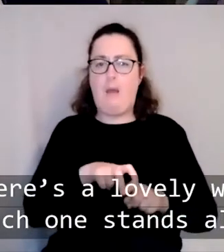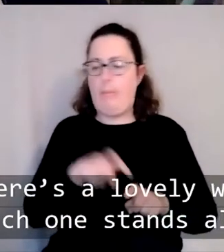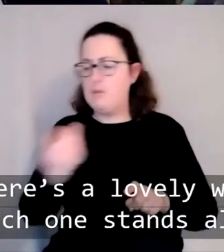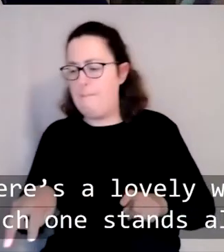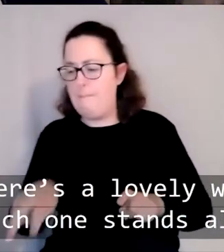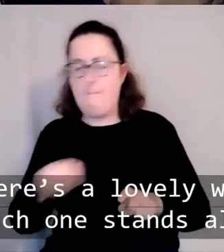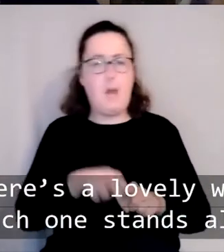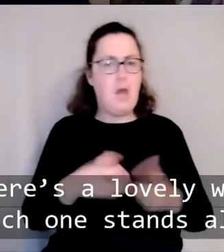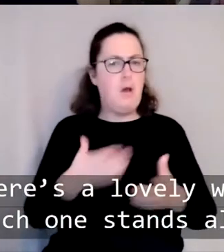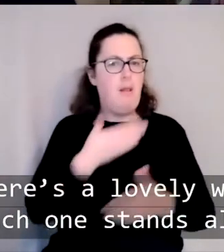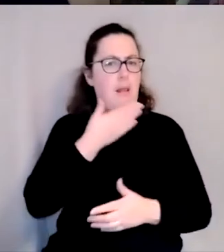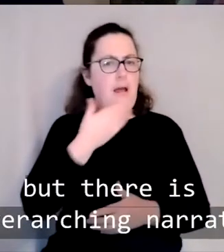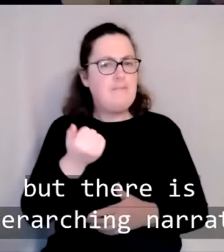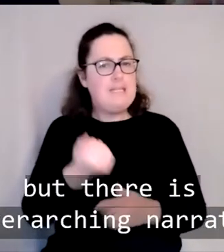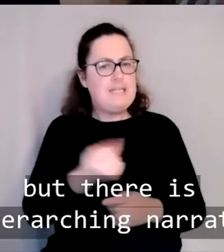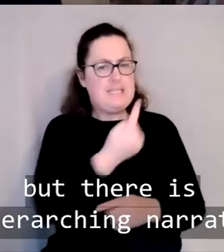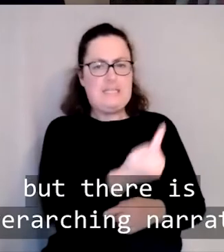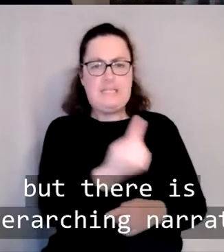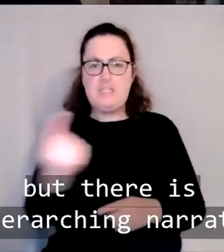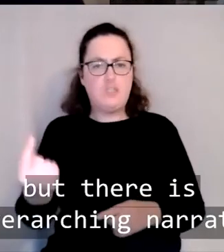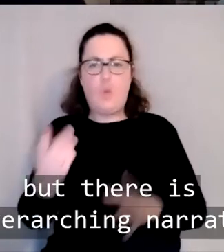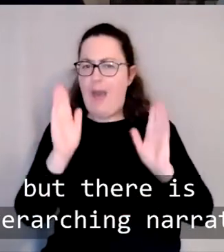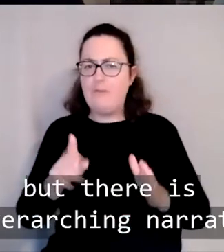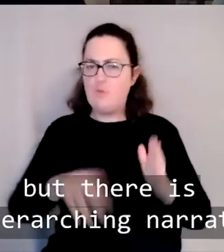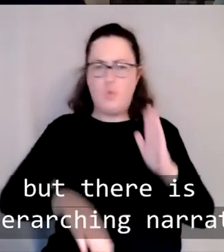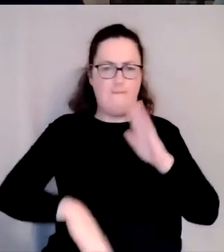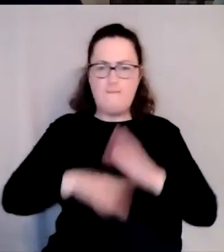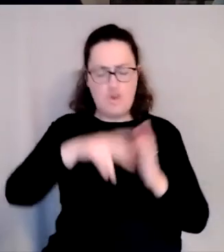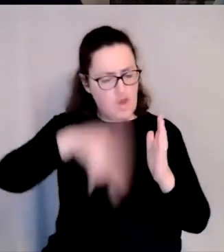a lovely way of each one stands alone, but there is an overarching narrative.